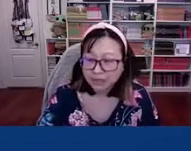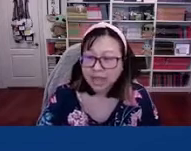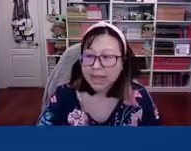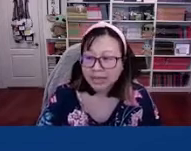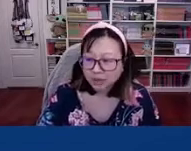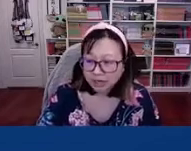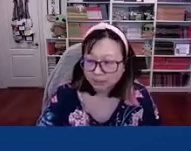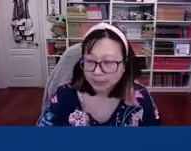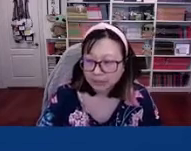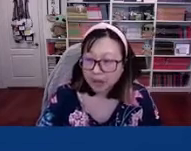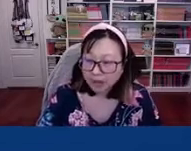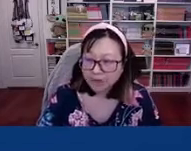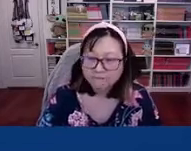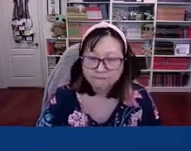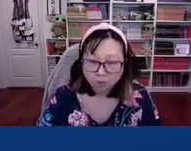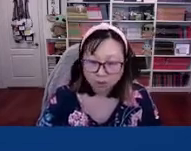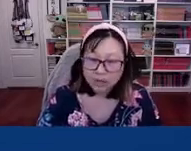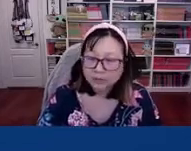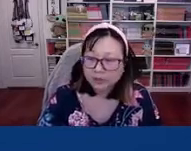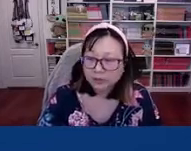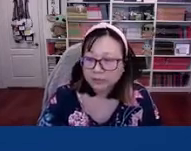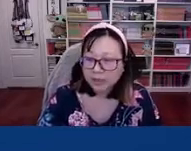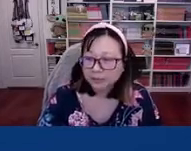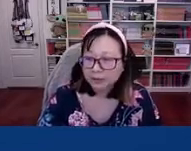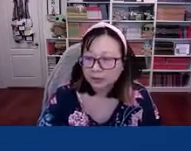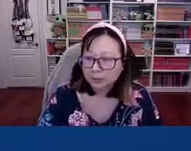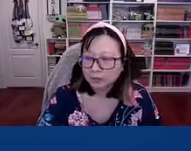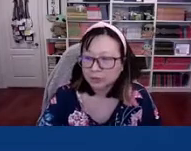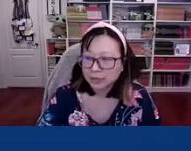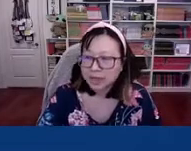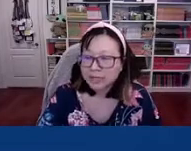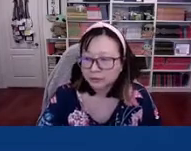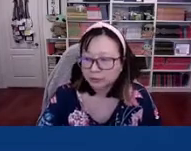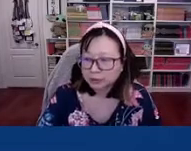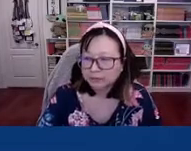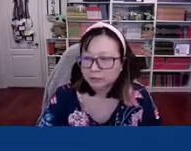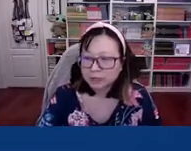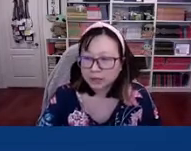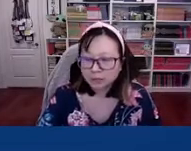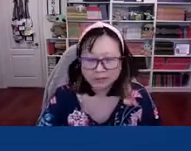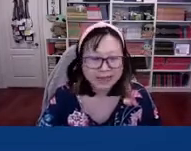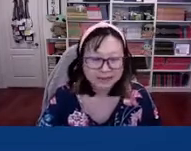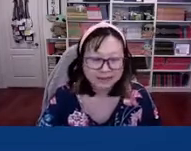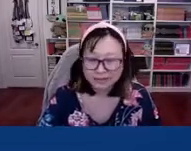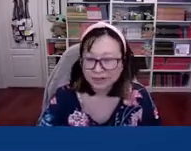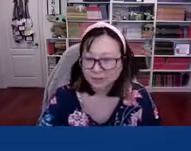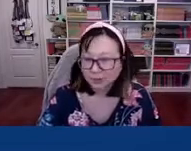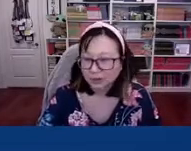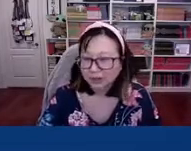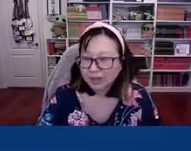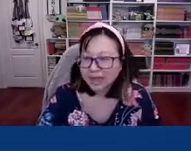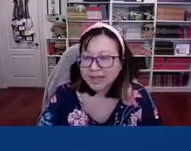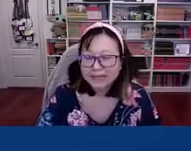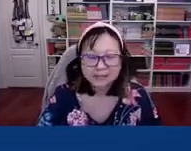voice and champion of and for the Filipinx American community. He's received many awards and accolades for his